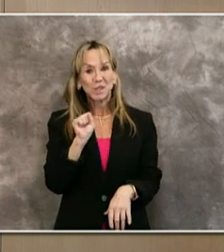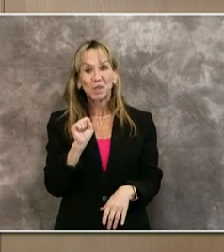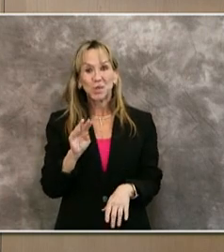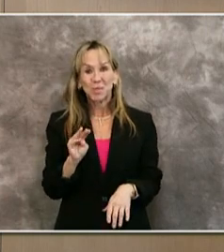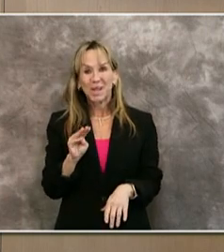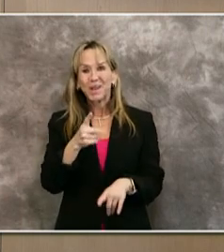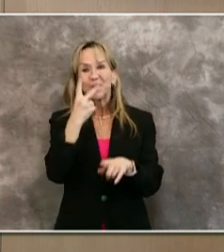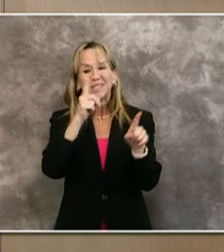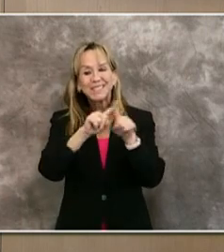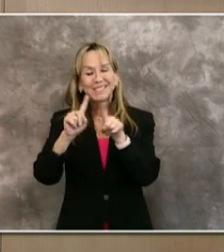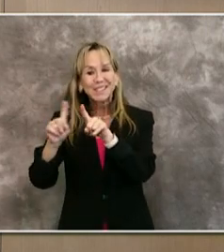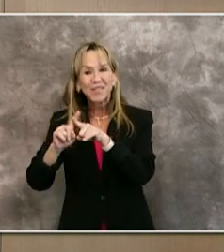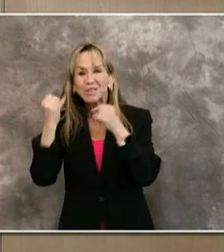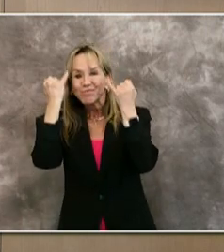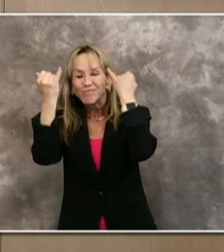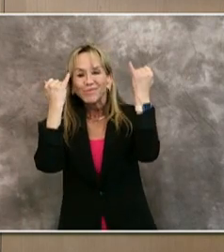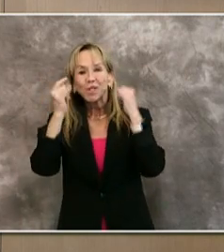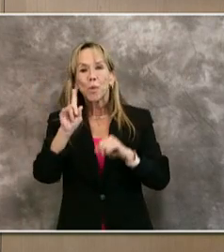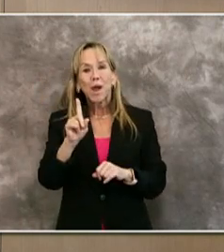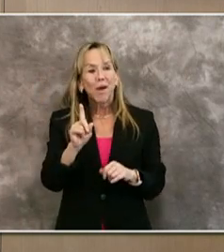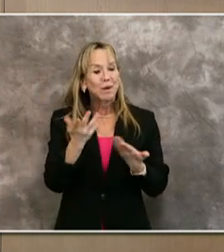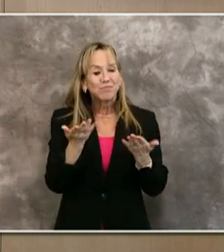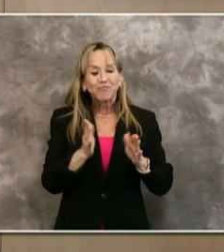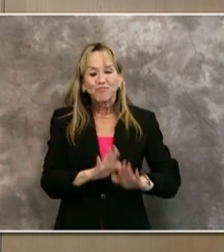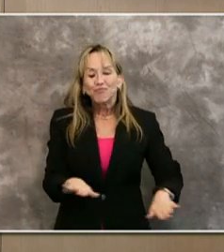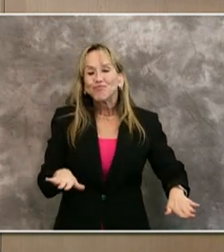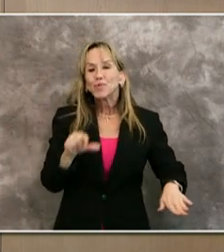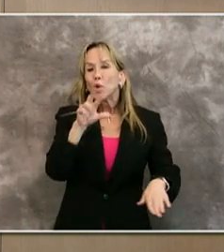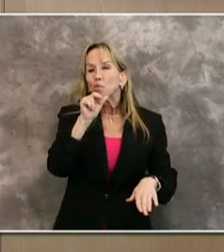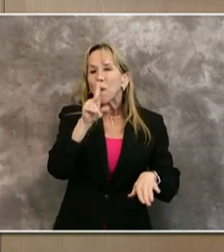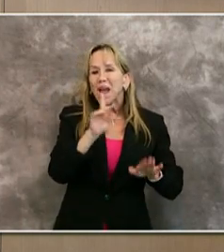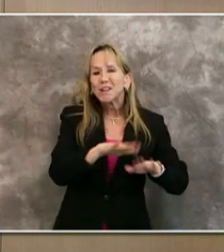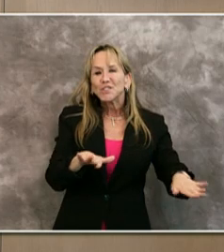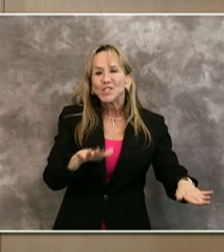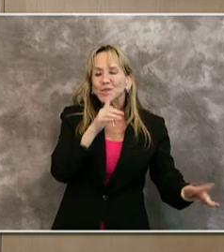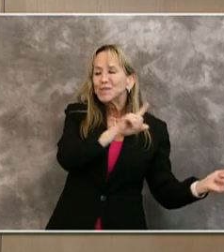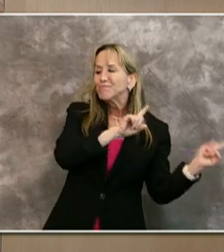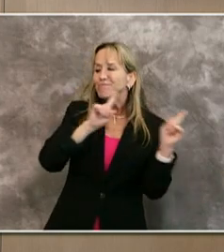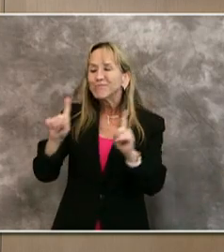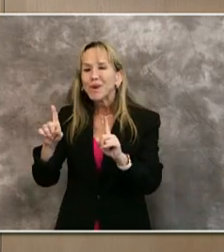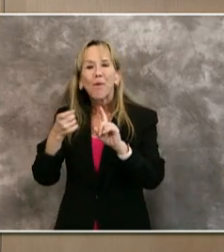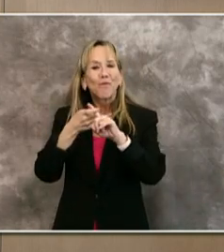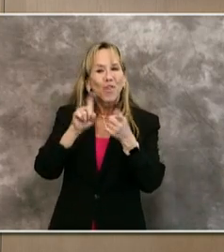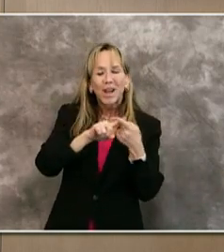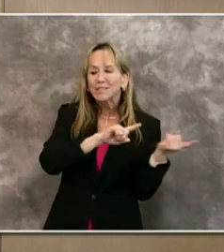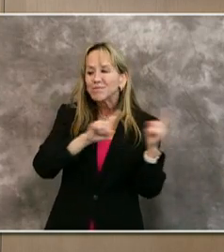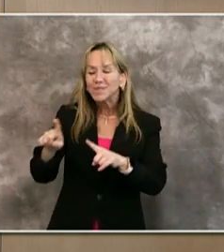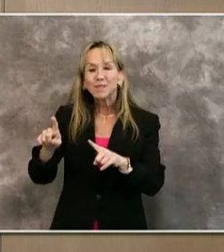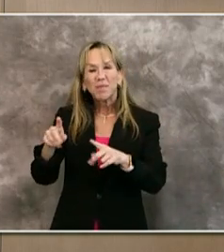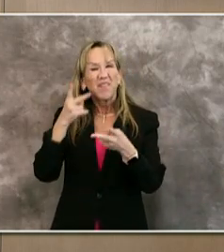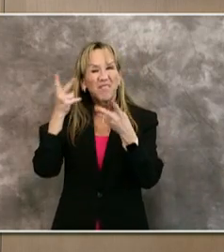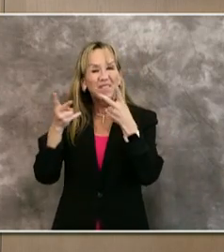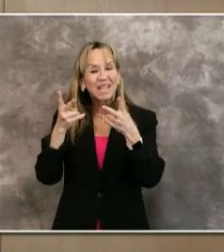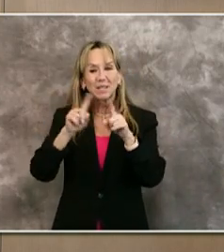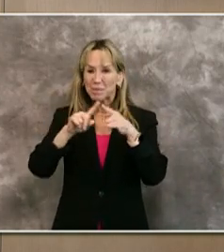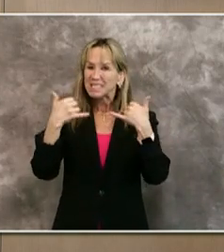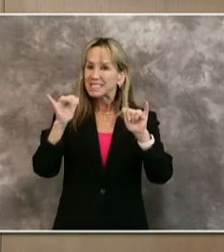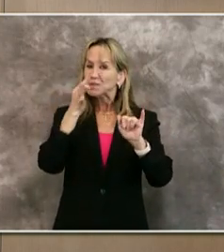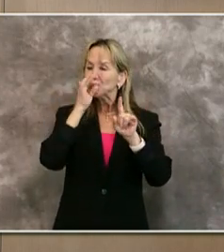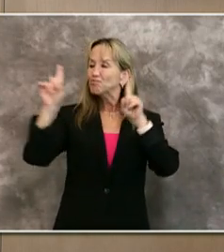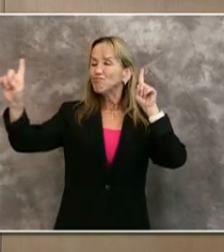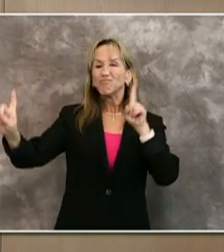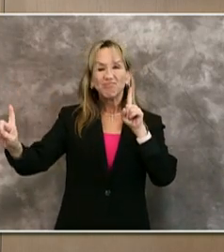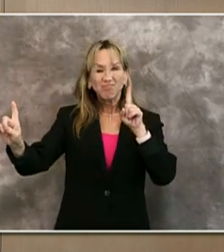media where grandchildren or friends come to visit them, maintaining that 6 feet